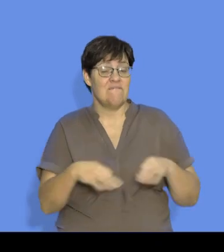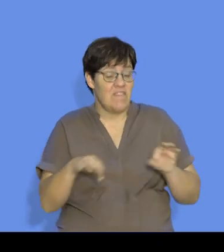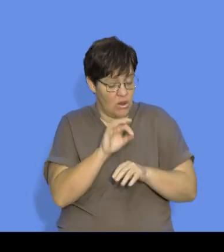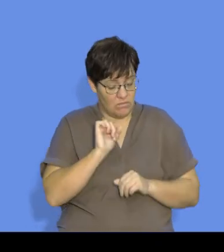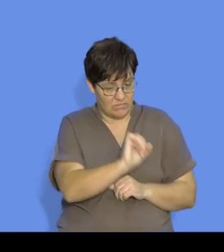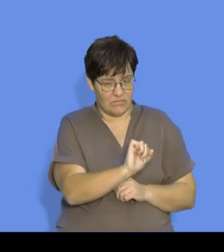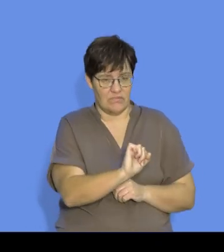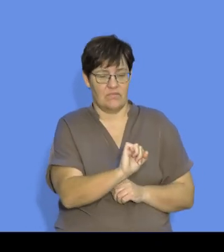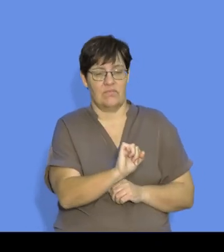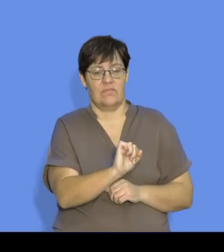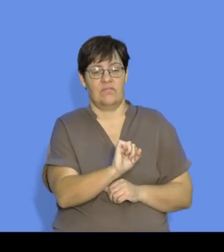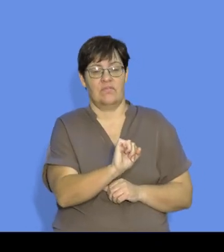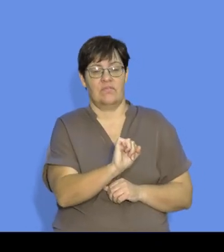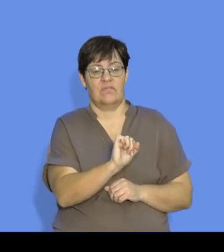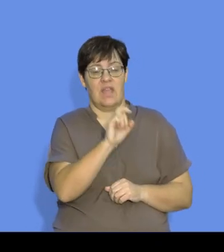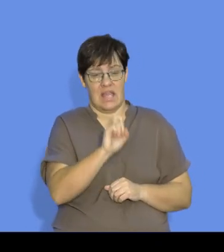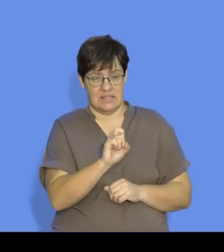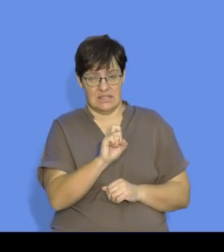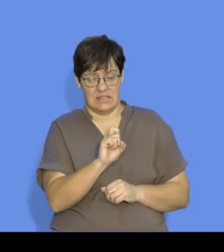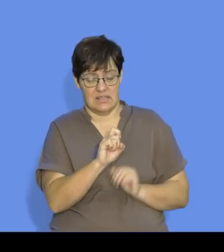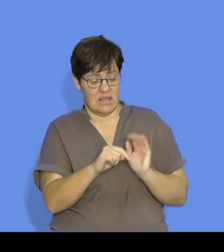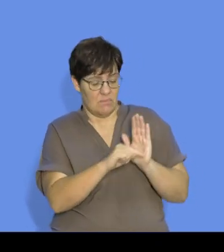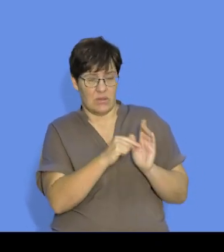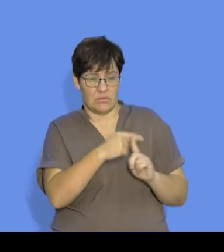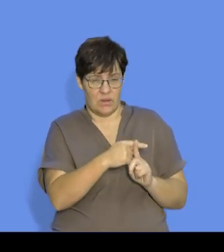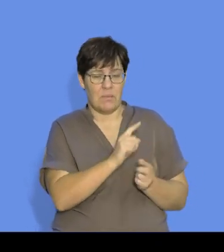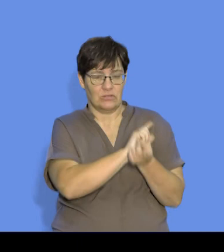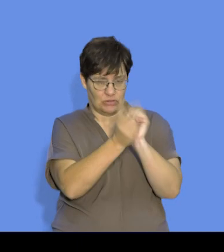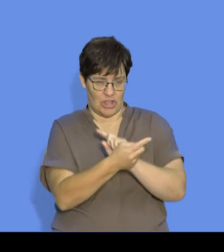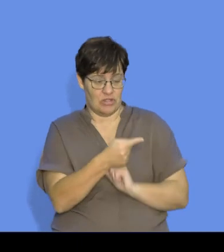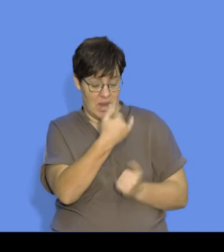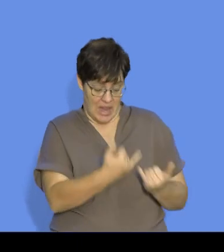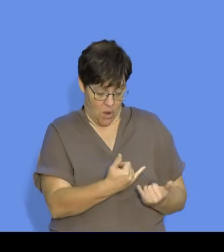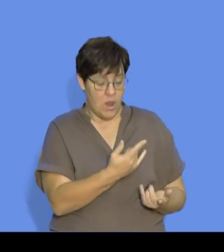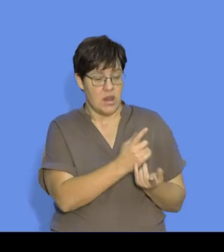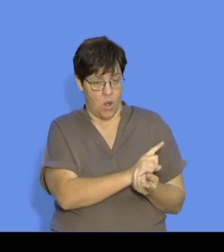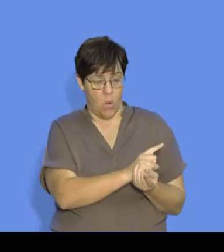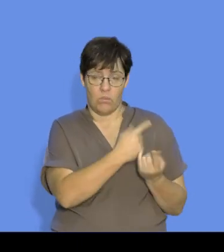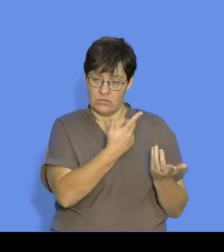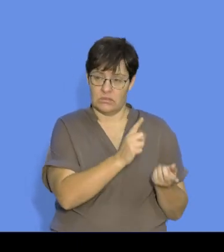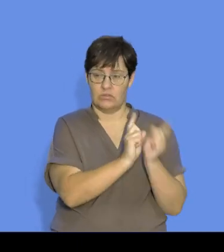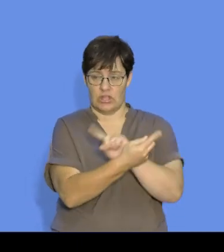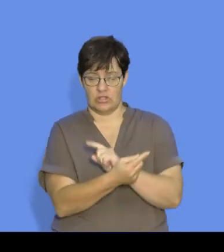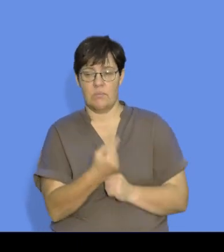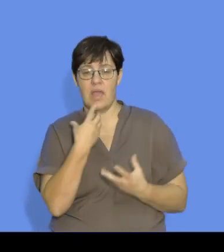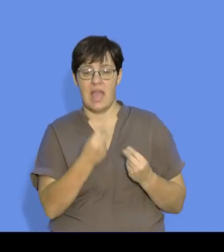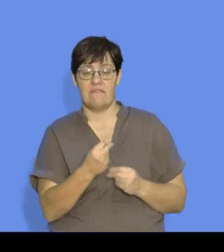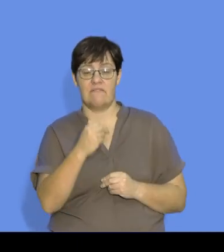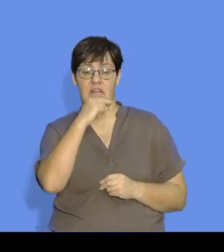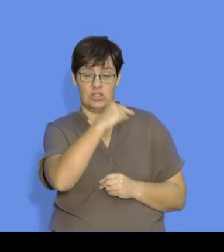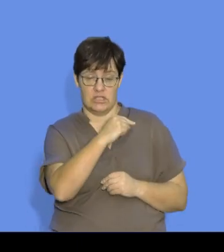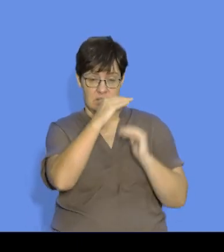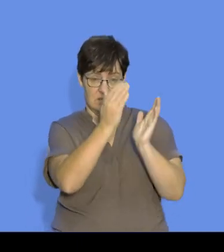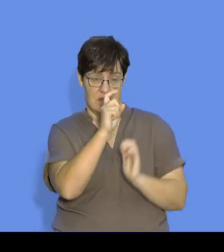x value sign and make it a different sign to whatever it is at the time. So I have